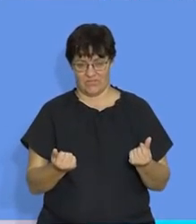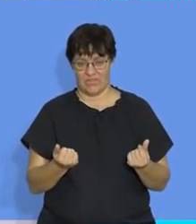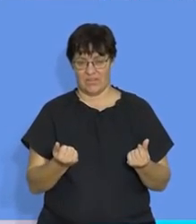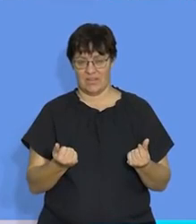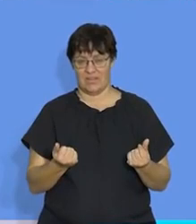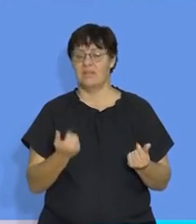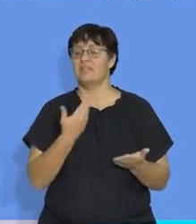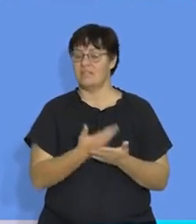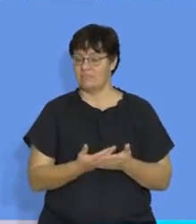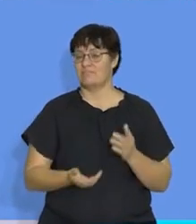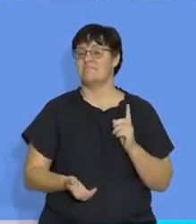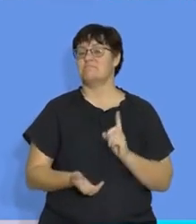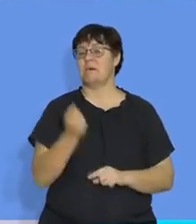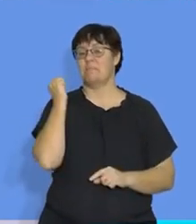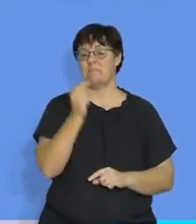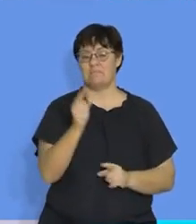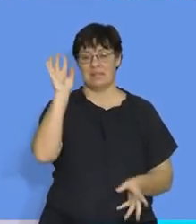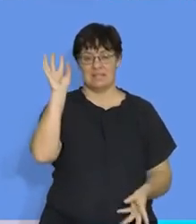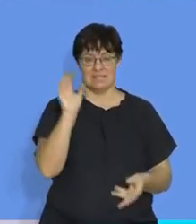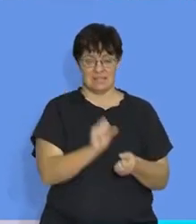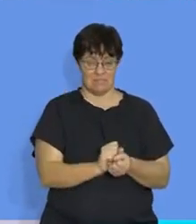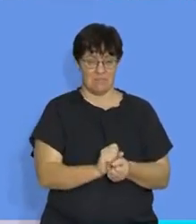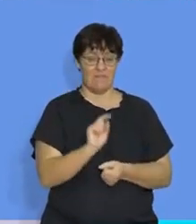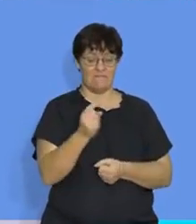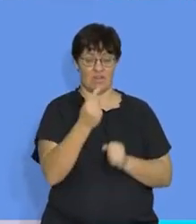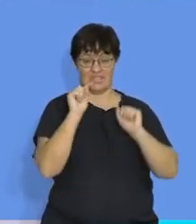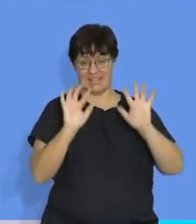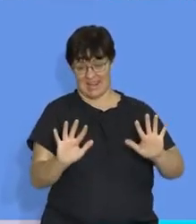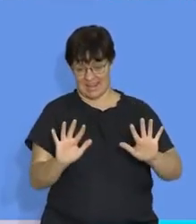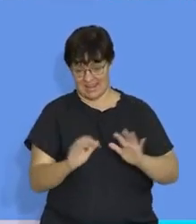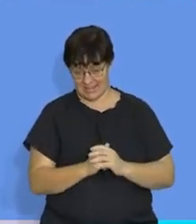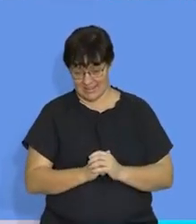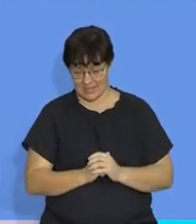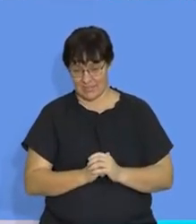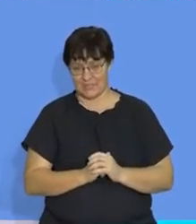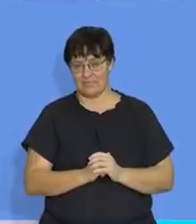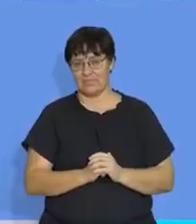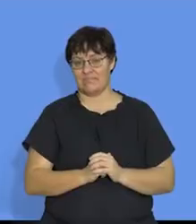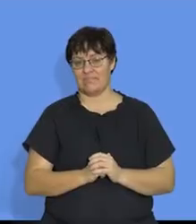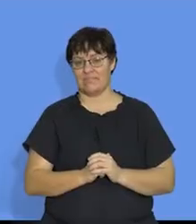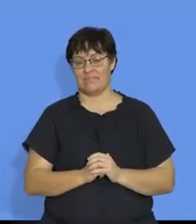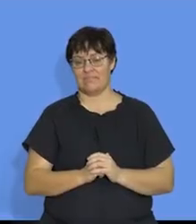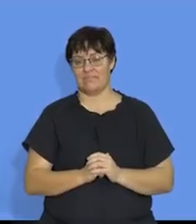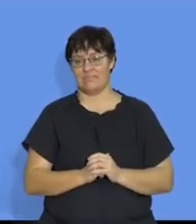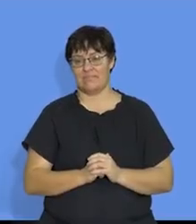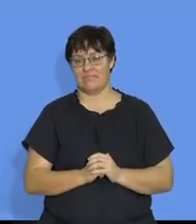can eventually find the sum of the first 10 terms. Let's go back to the board.